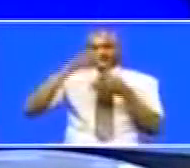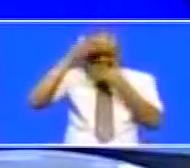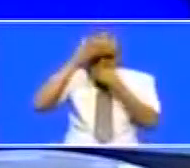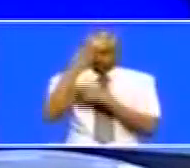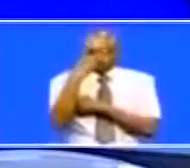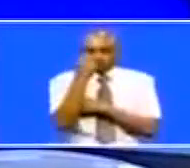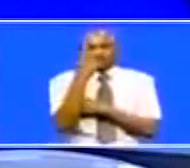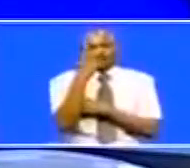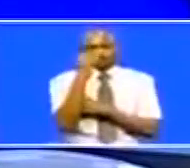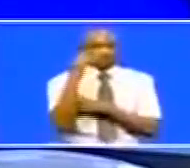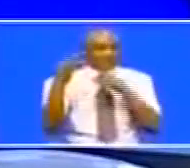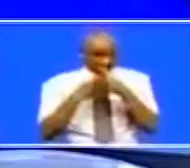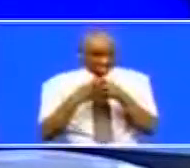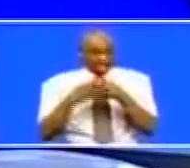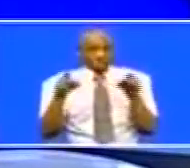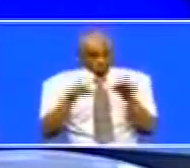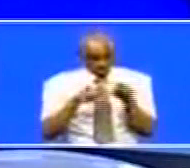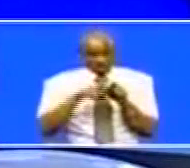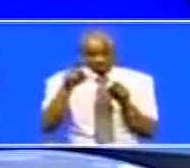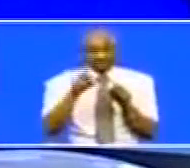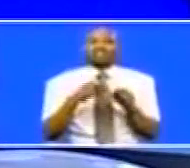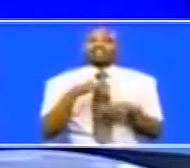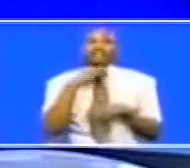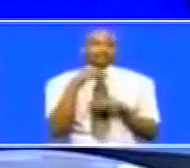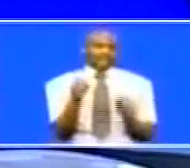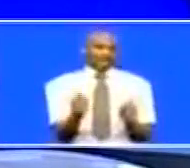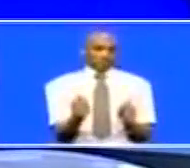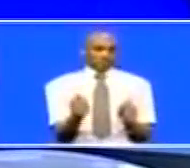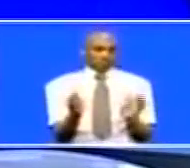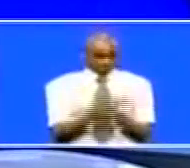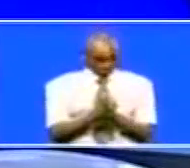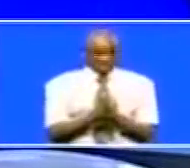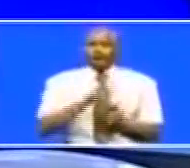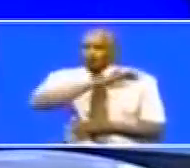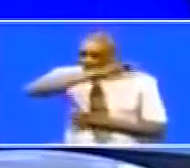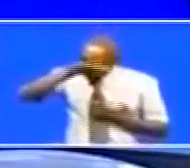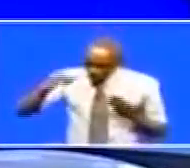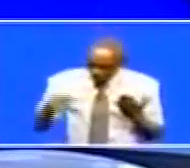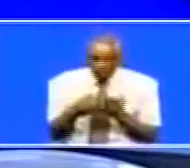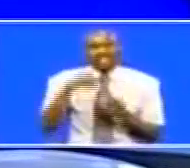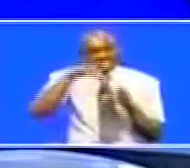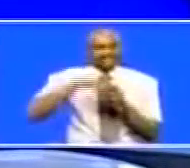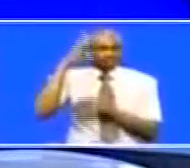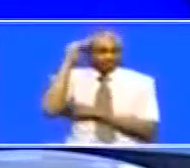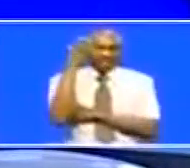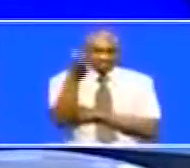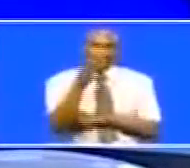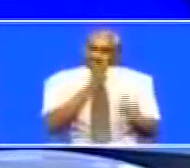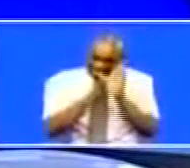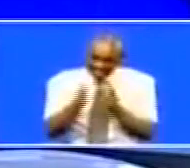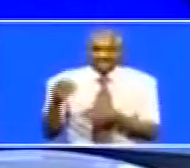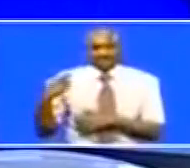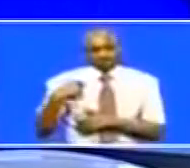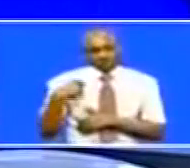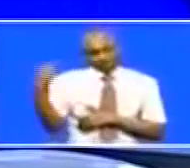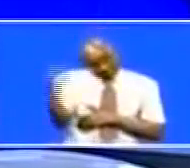in 2008 and who also survived that Baure attack. Police say they are all in Somalia but are planning to